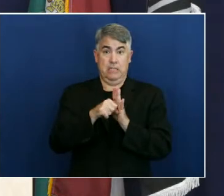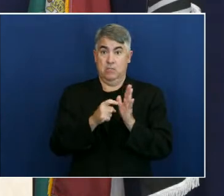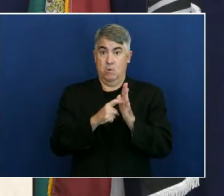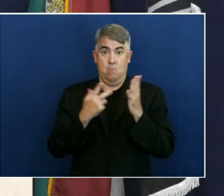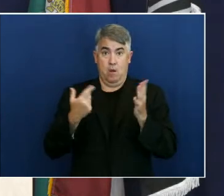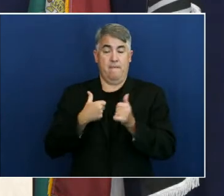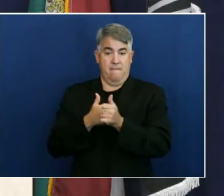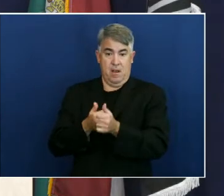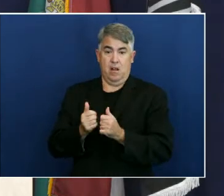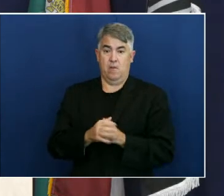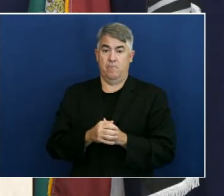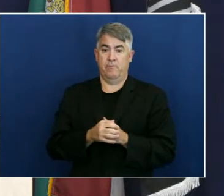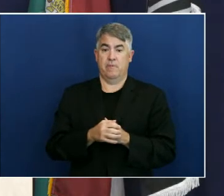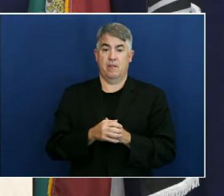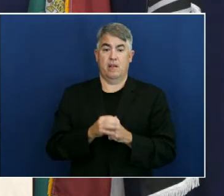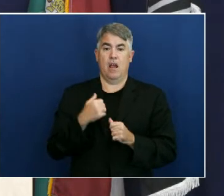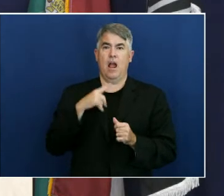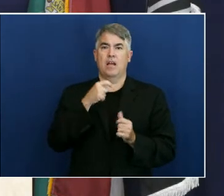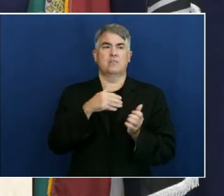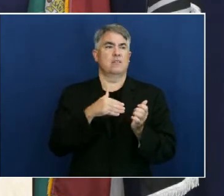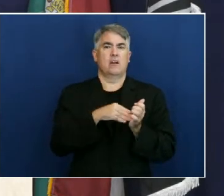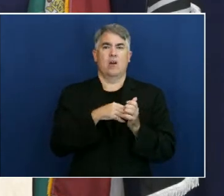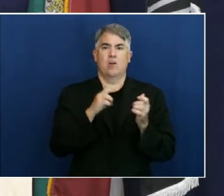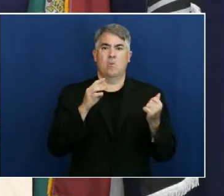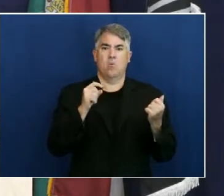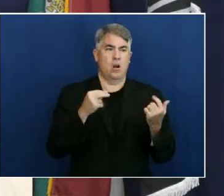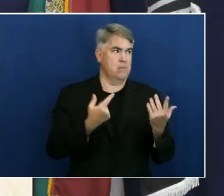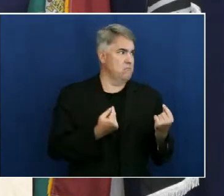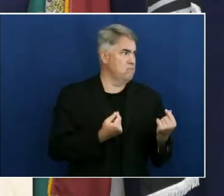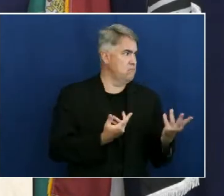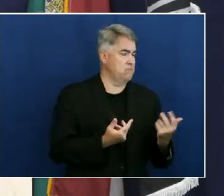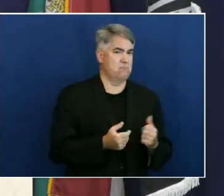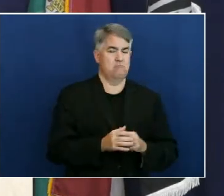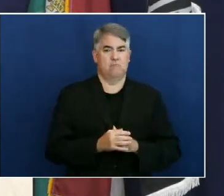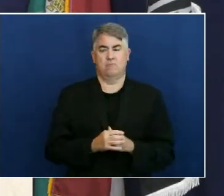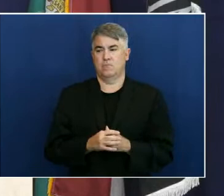instance, but let me have Dr. Wooten weigh in on that as well.